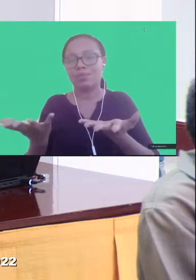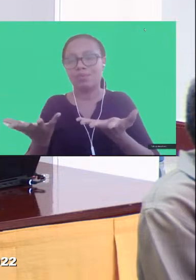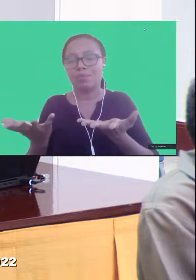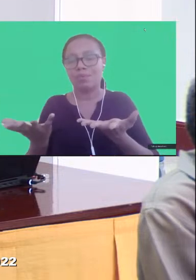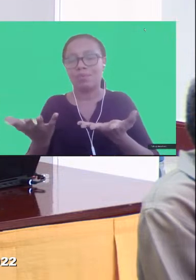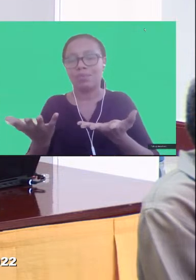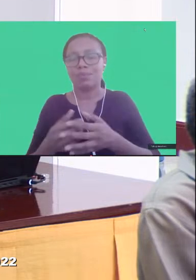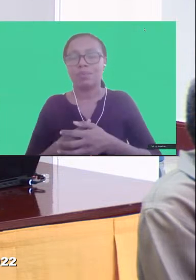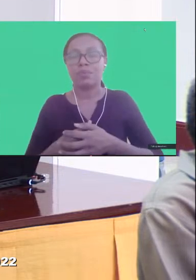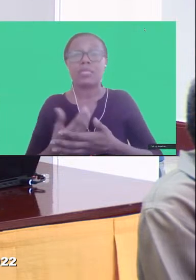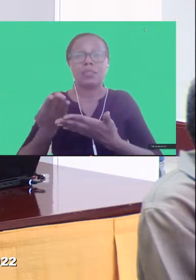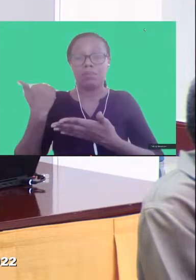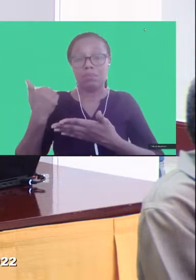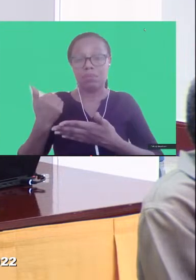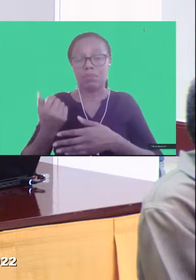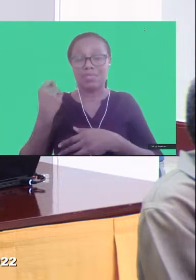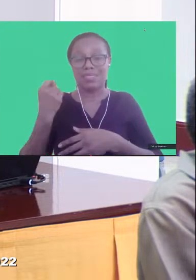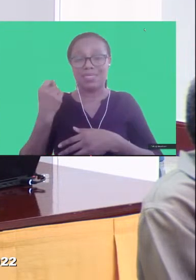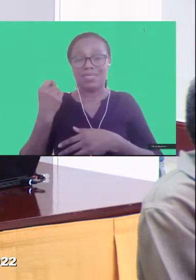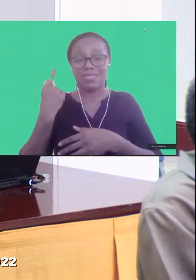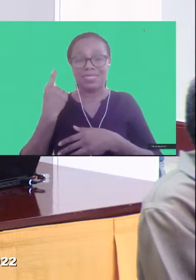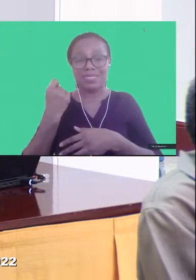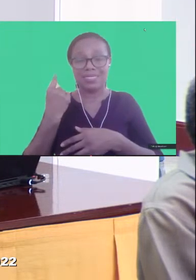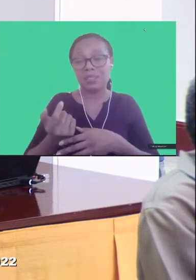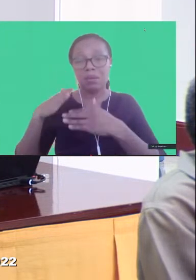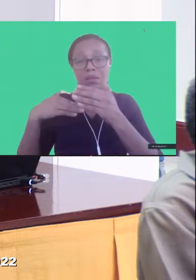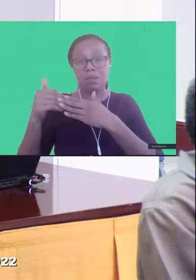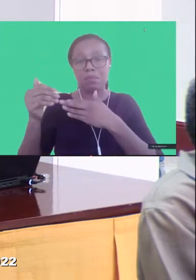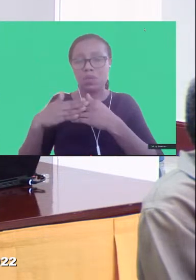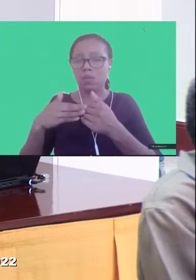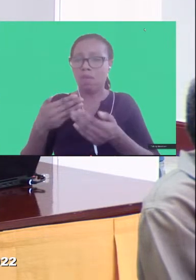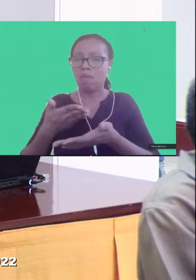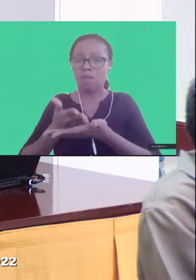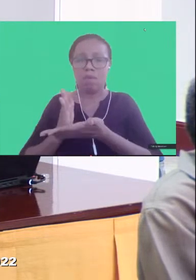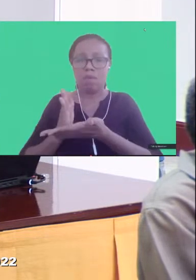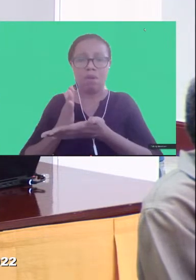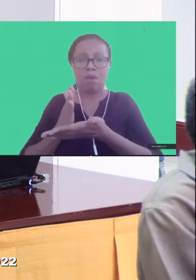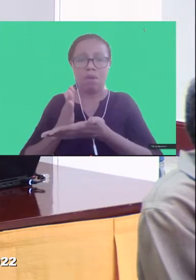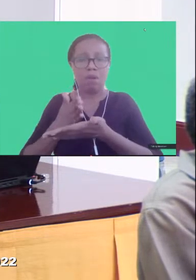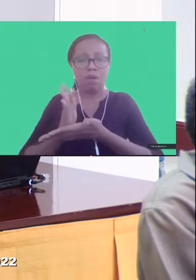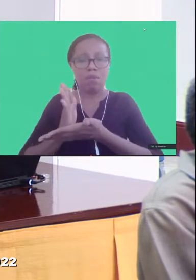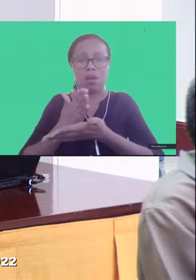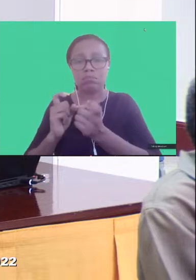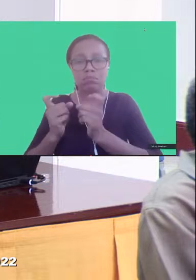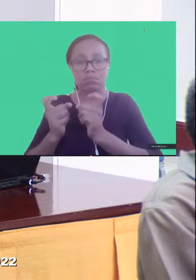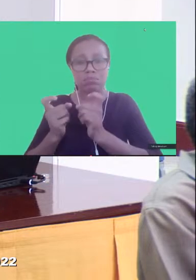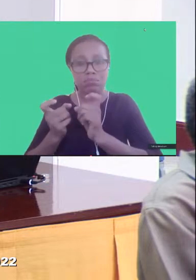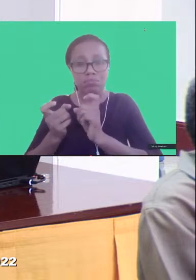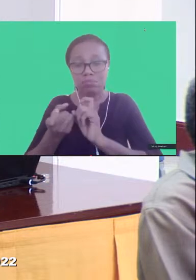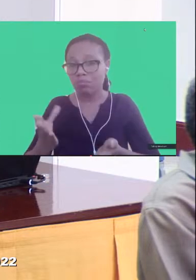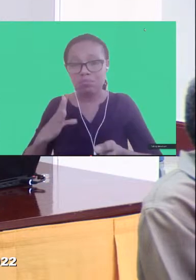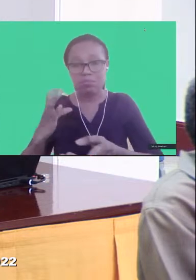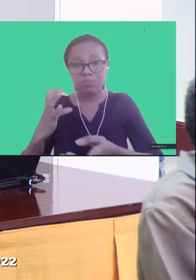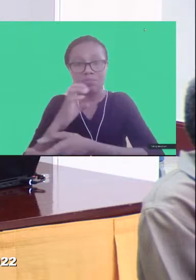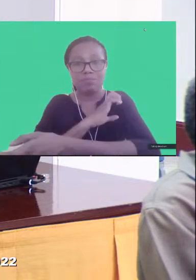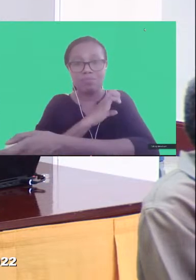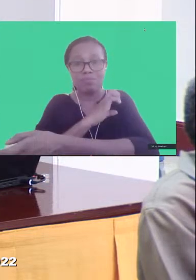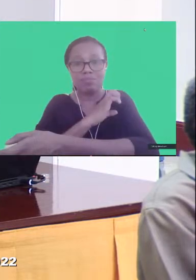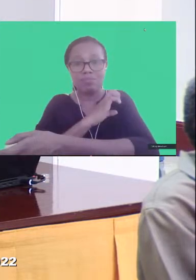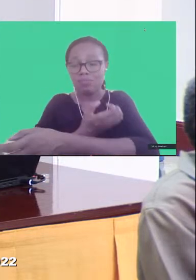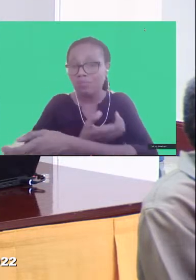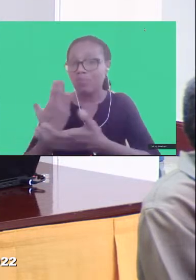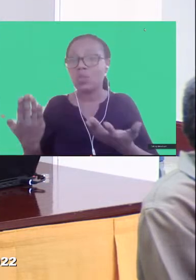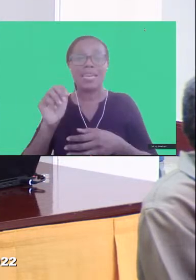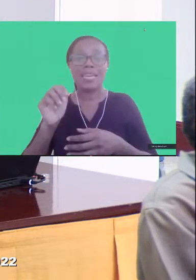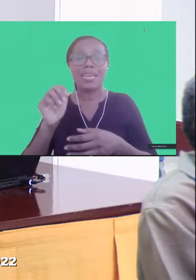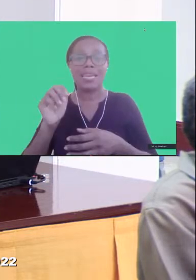in terms of the energy side of things. So you will retrofit the lighting, the air conditioning, but they're not the best for solar.